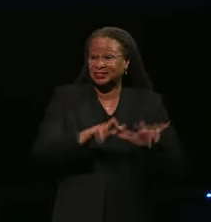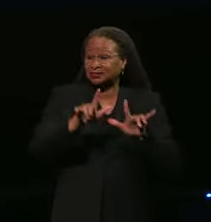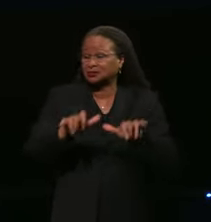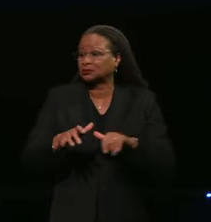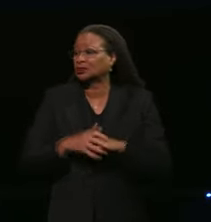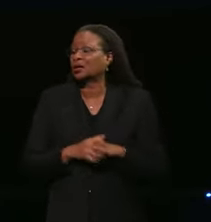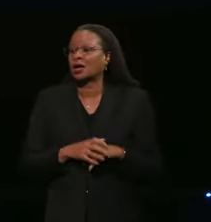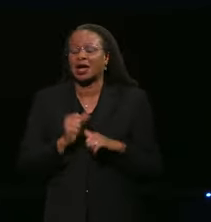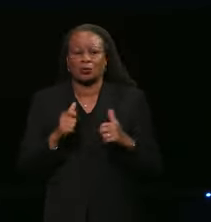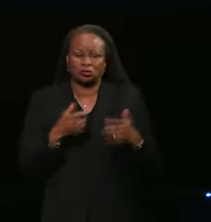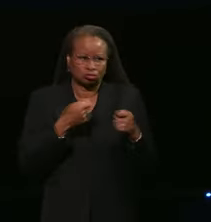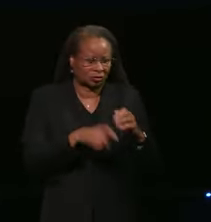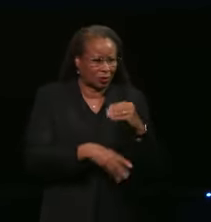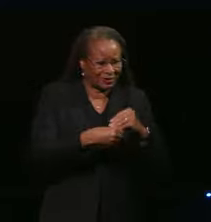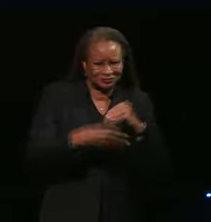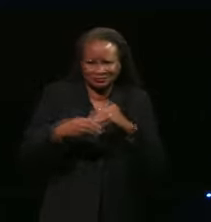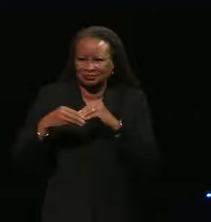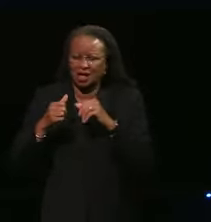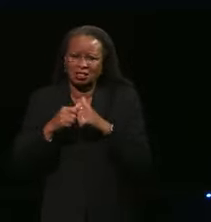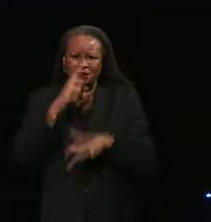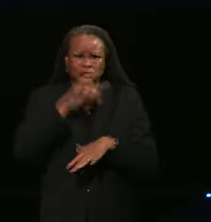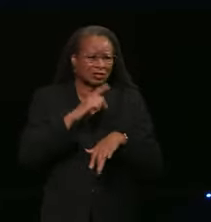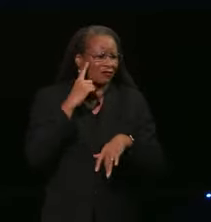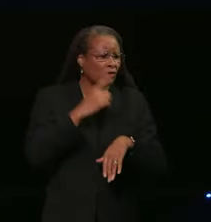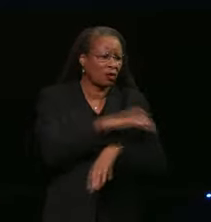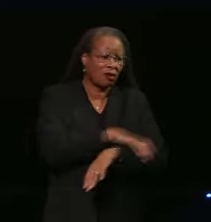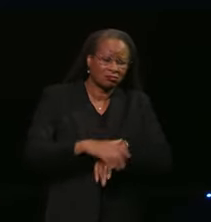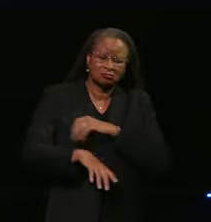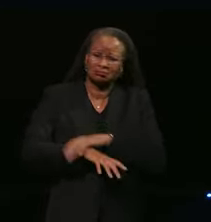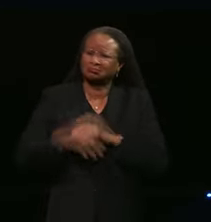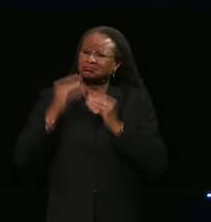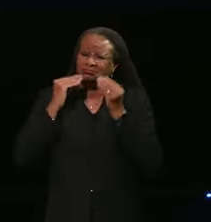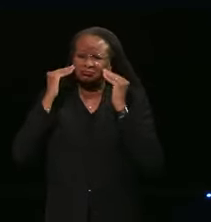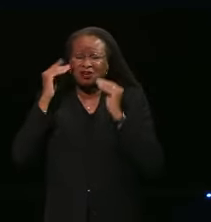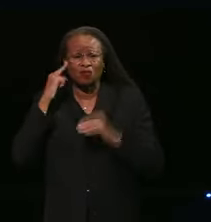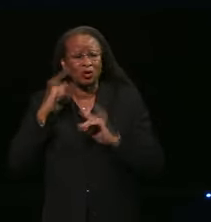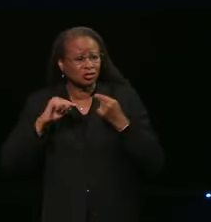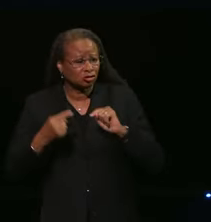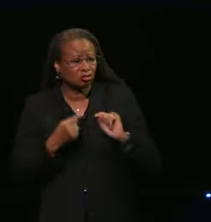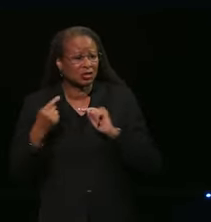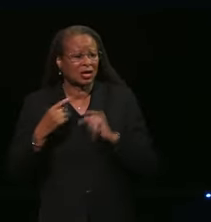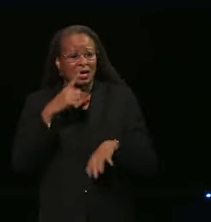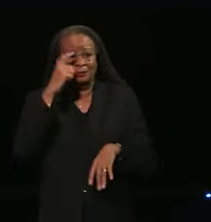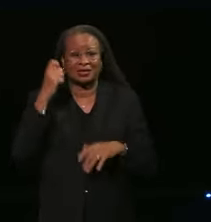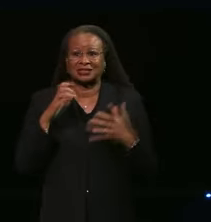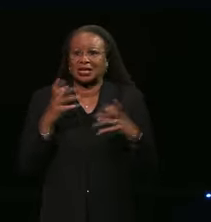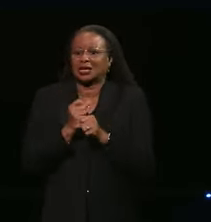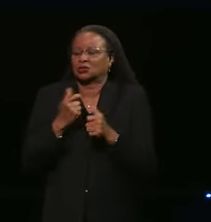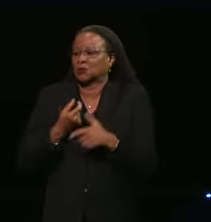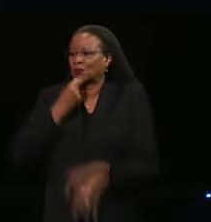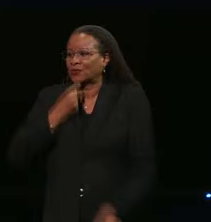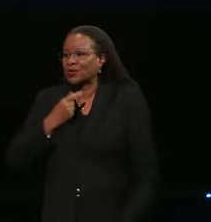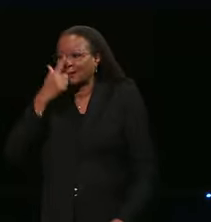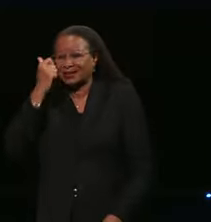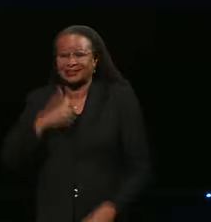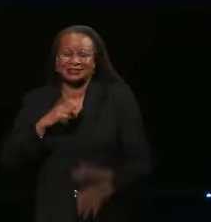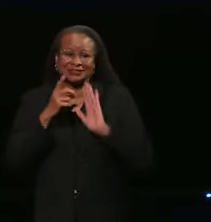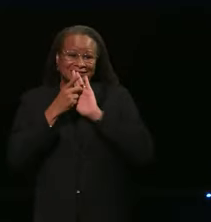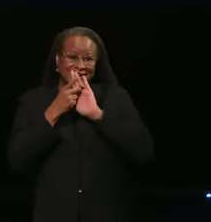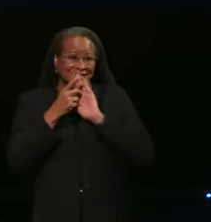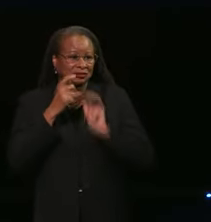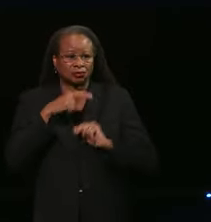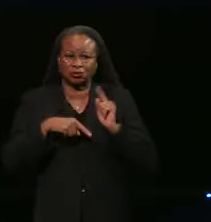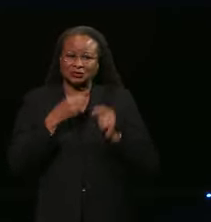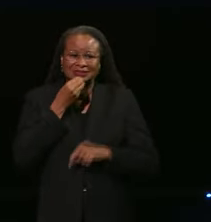lot of prosthetics for most of the actors, but finally, because they got so thin because the diet